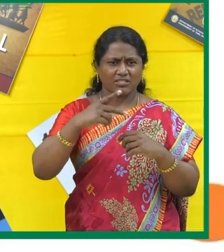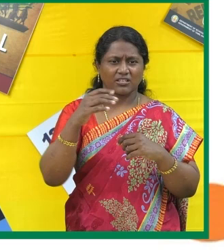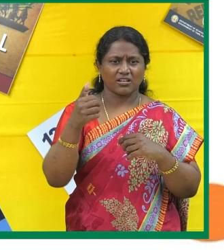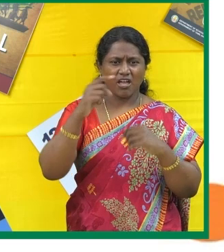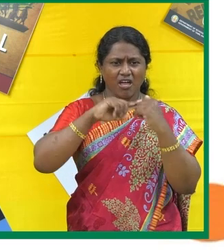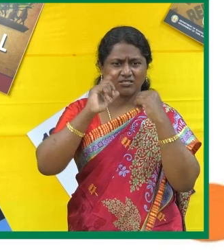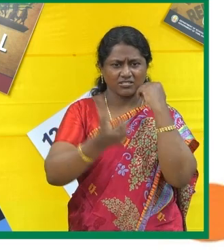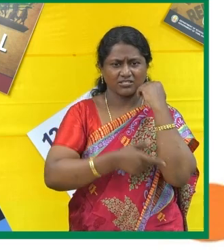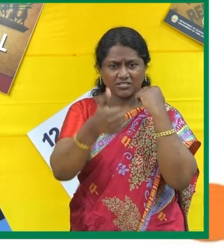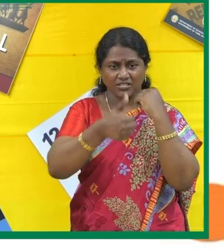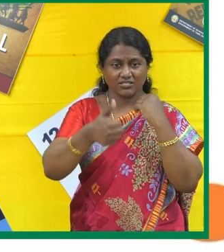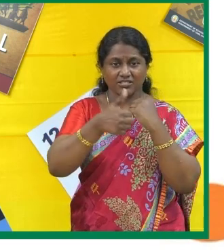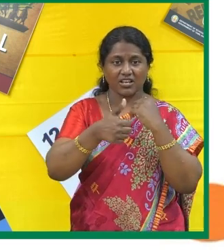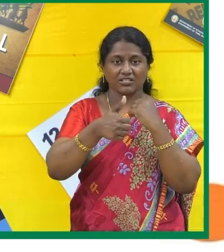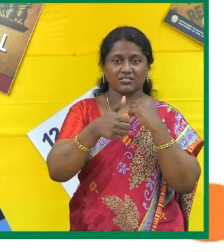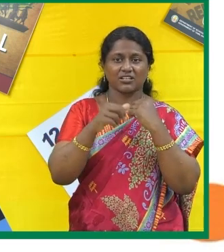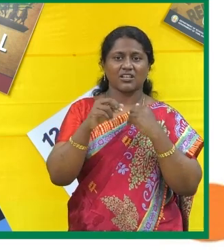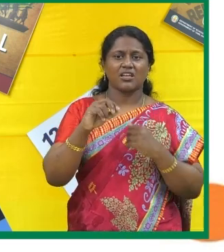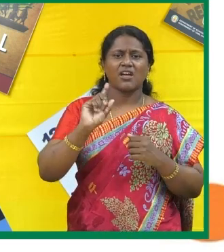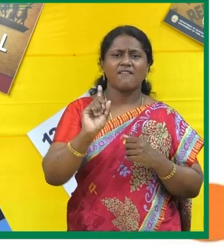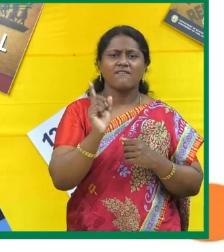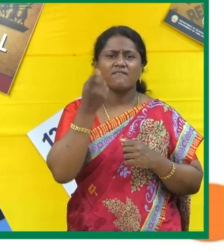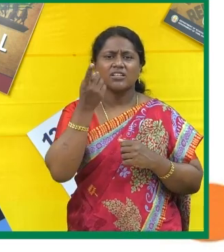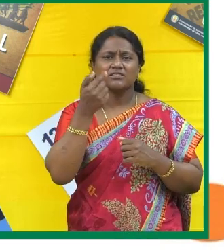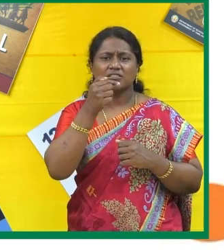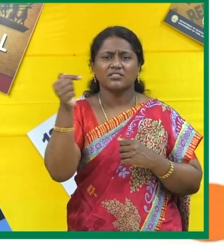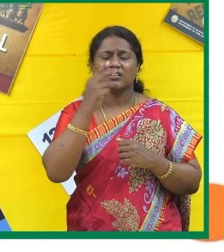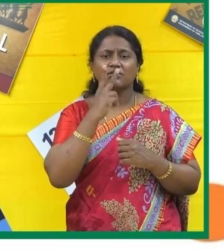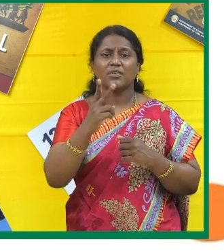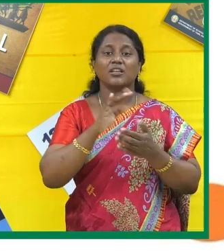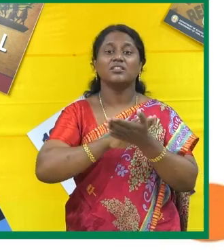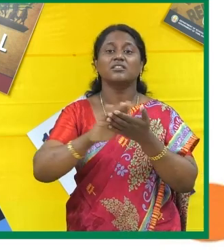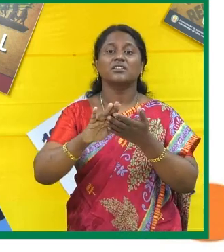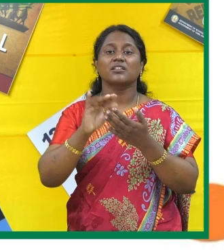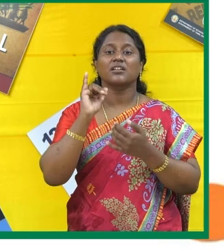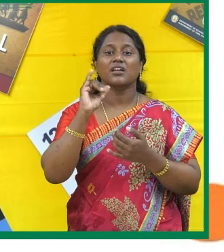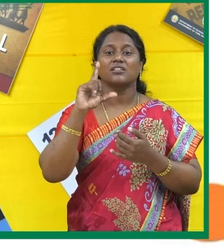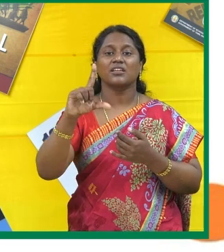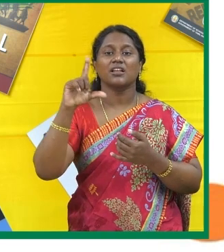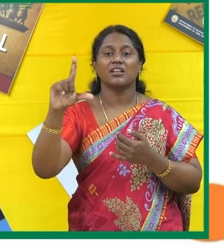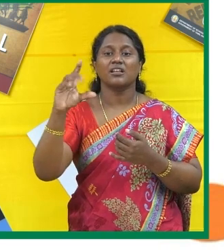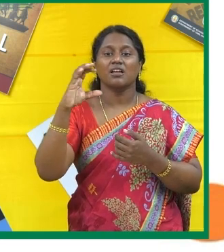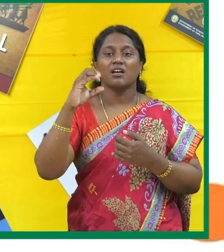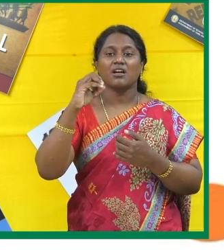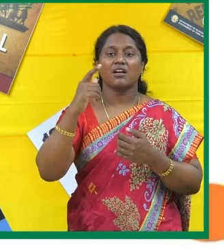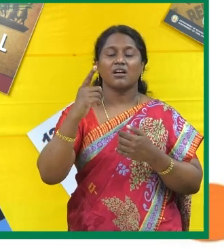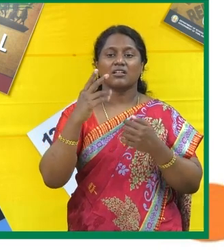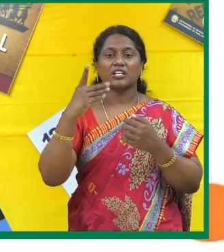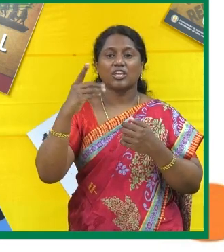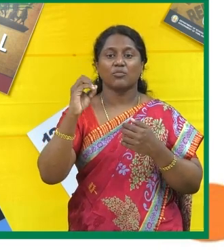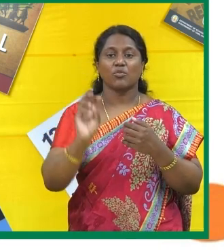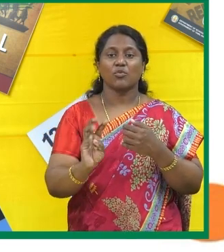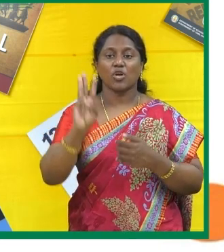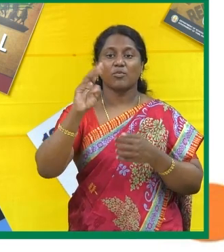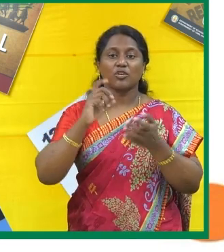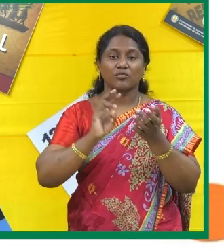lines. So led the way, wind up the hill or down. Up, down, you can underline, up,